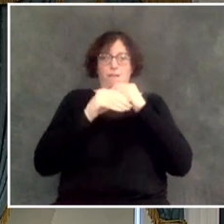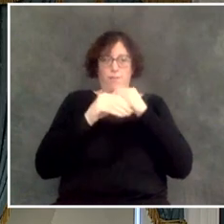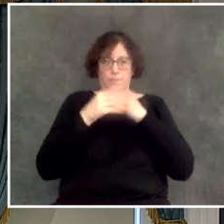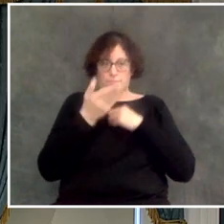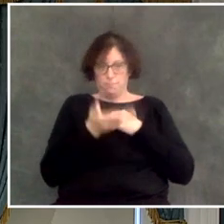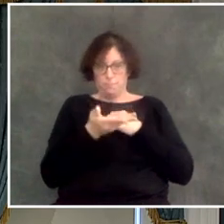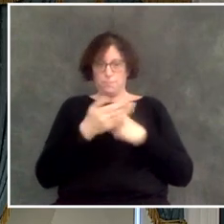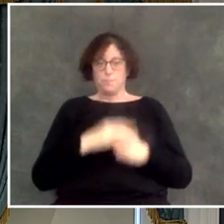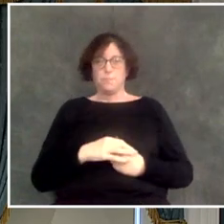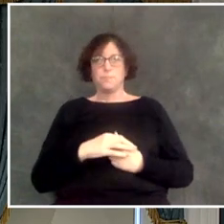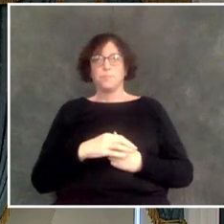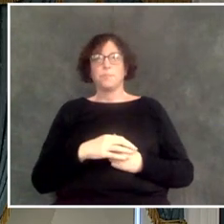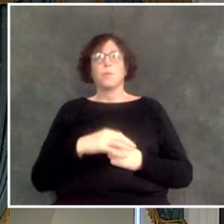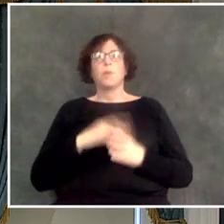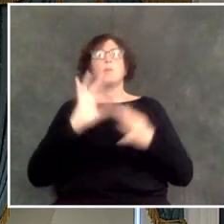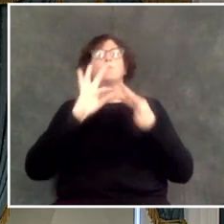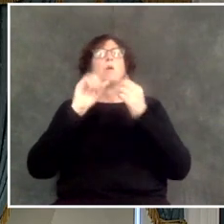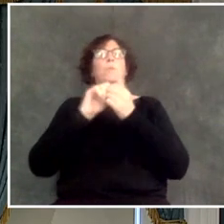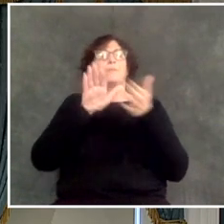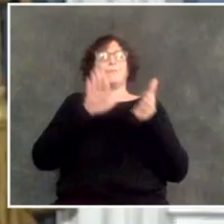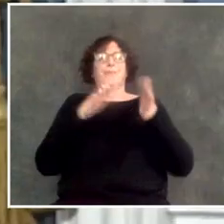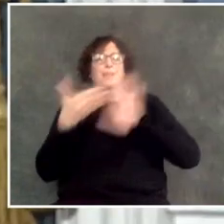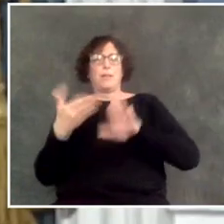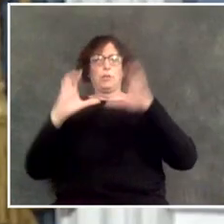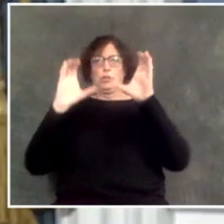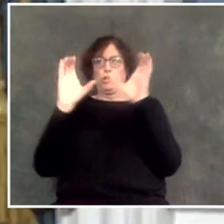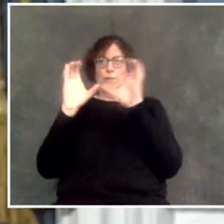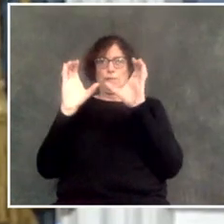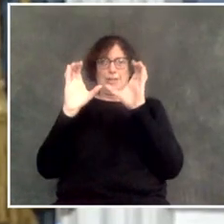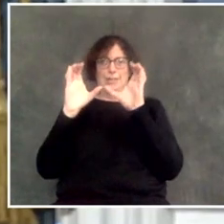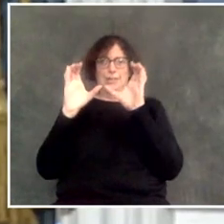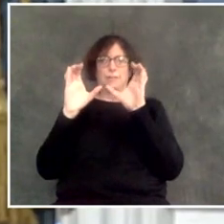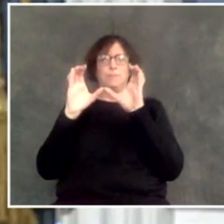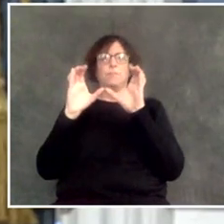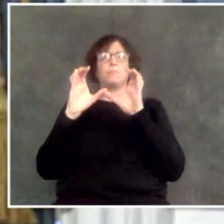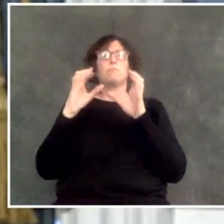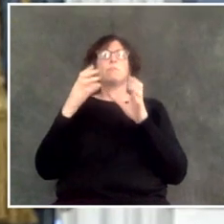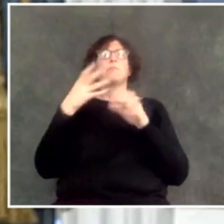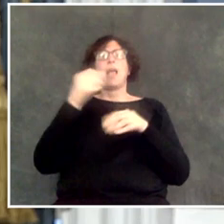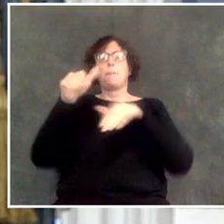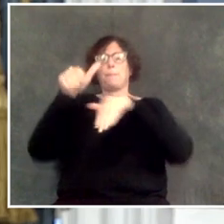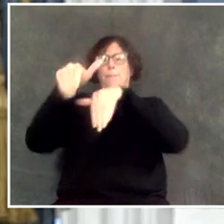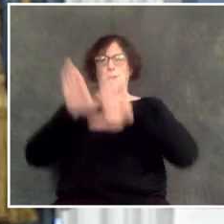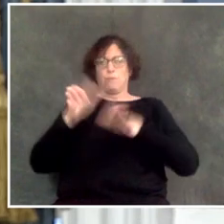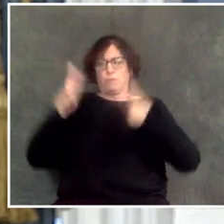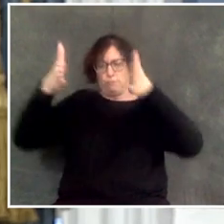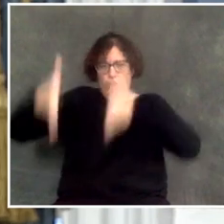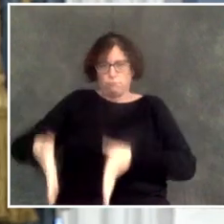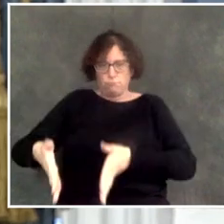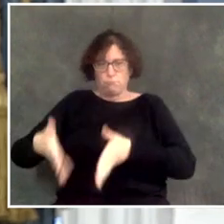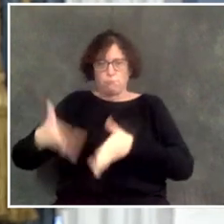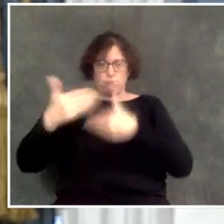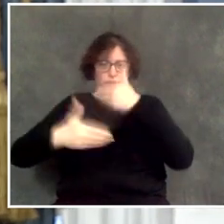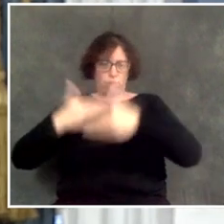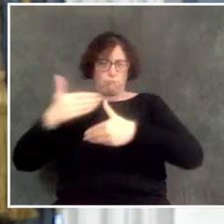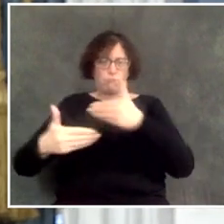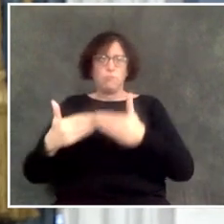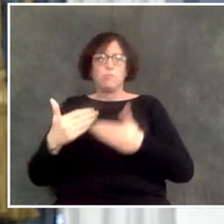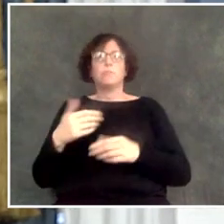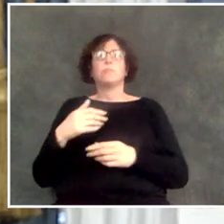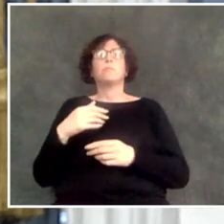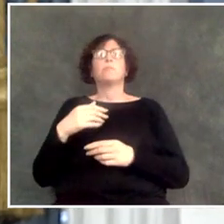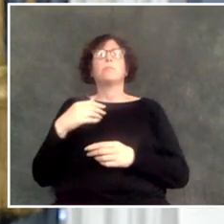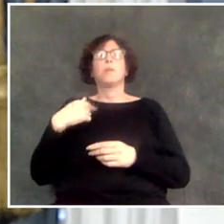have reorganized our workforce to ensure that we have health department staff readily available